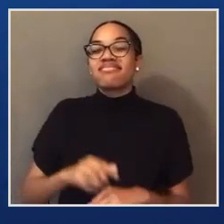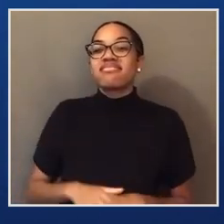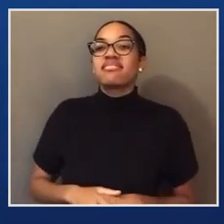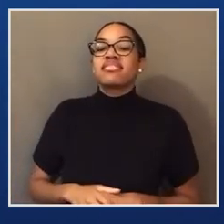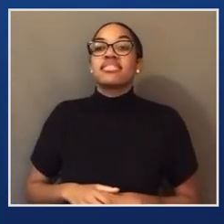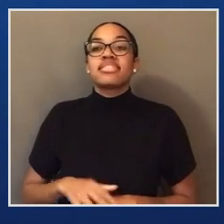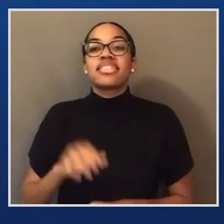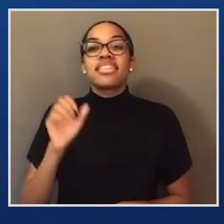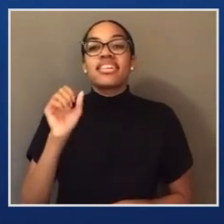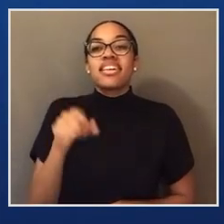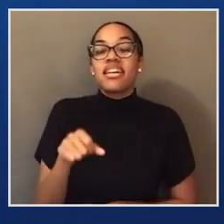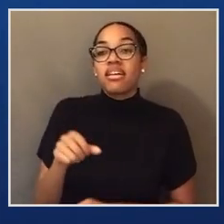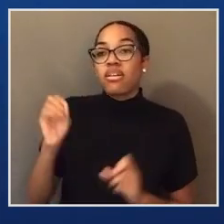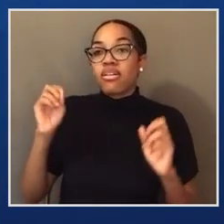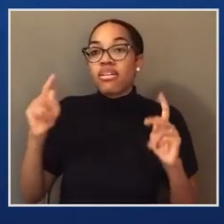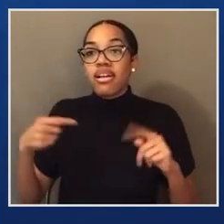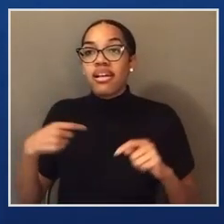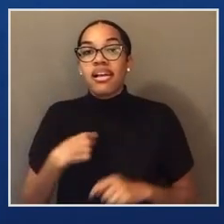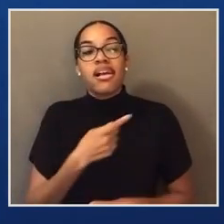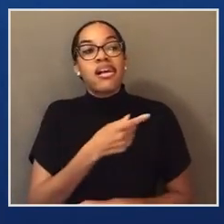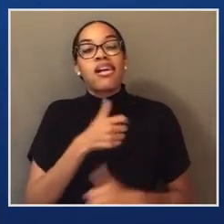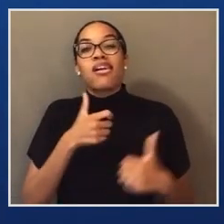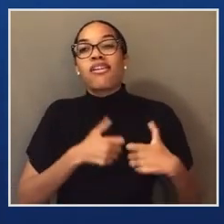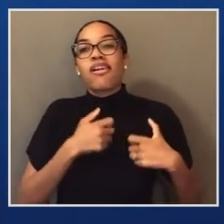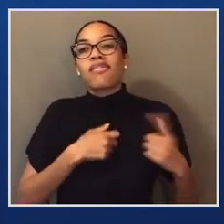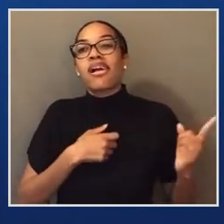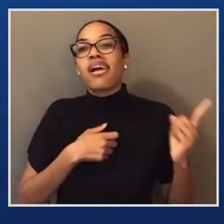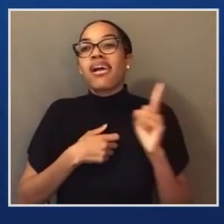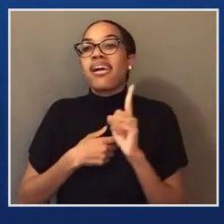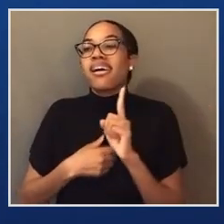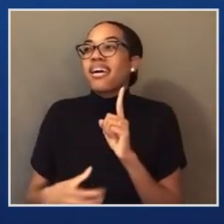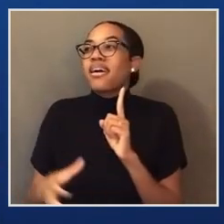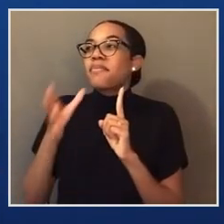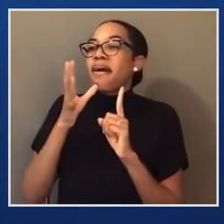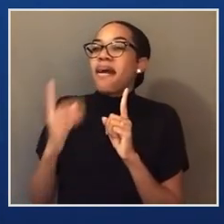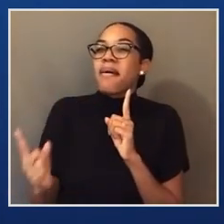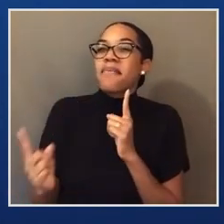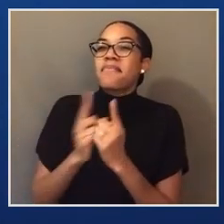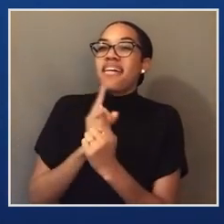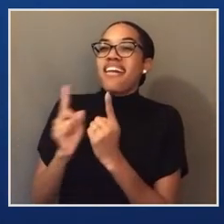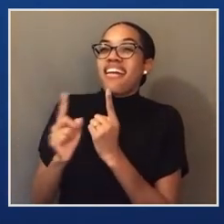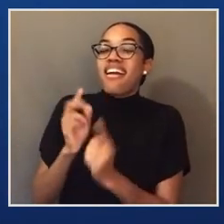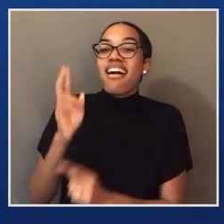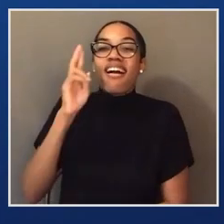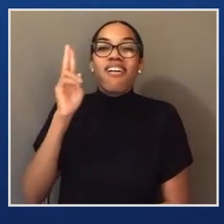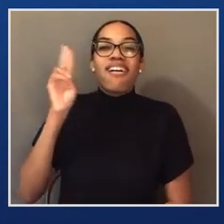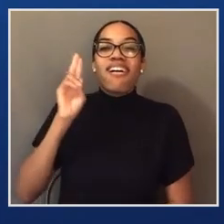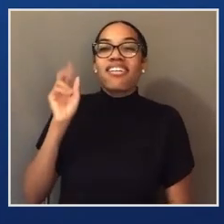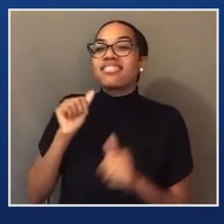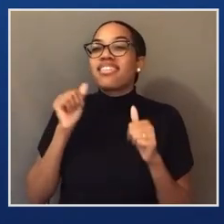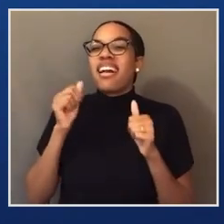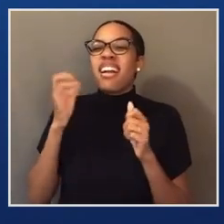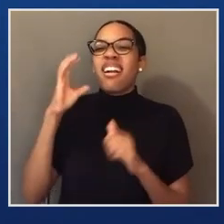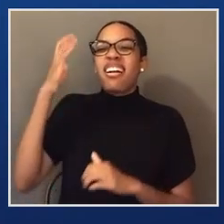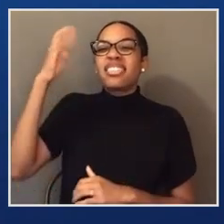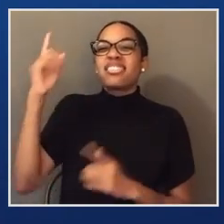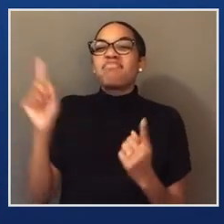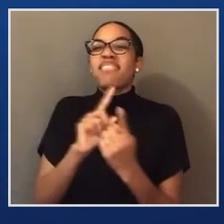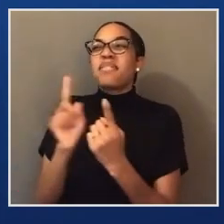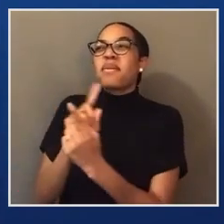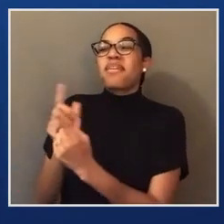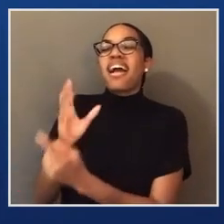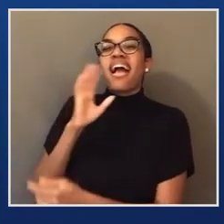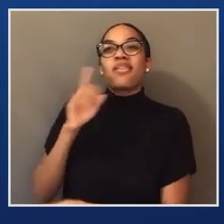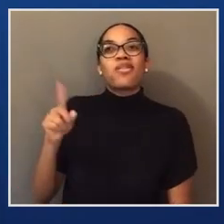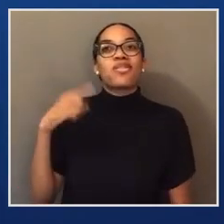Yeah, okay, I brought you home to mama, introduced you to my cousins, man, my aunties and my uncles, know they crazy, they be bugging, but promise that